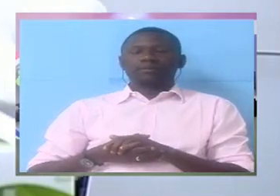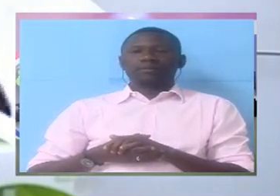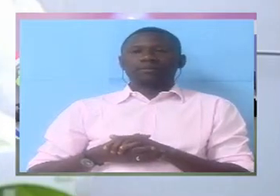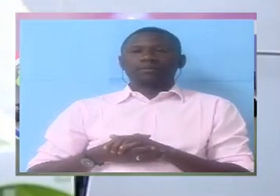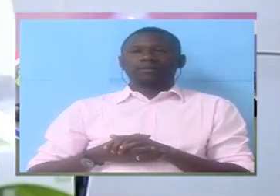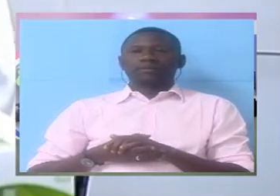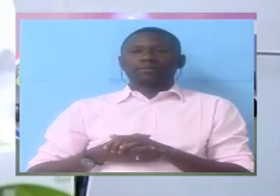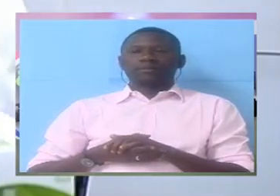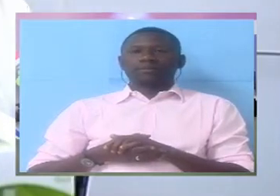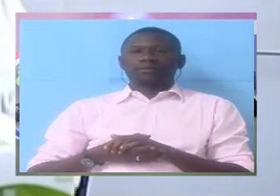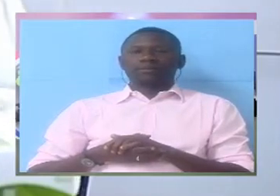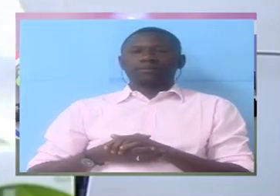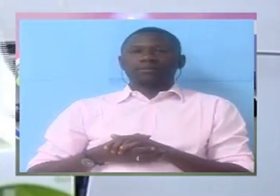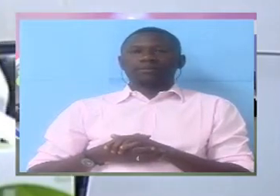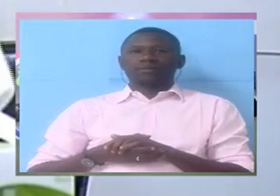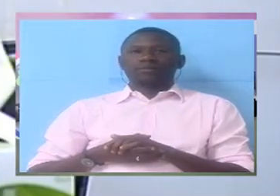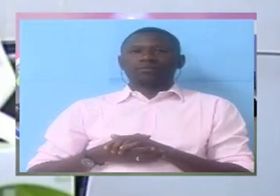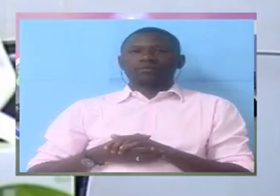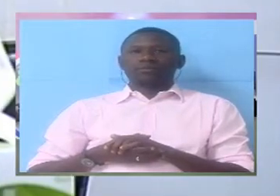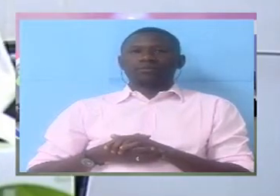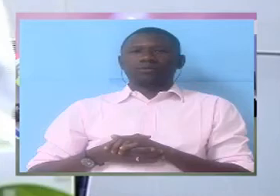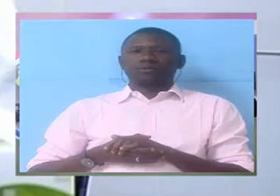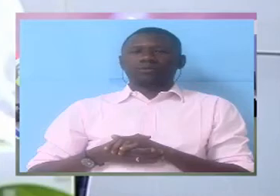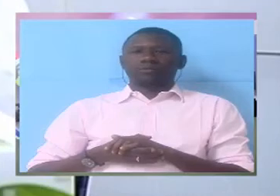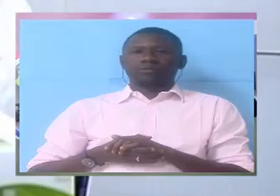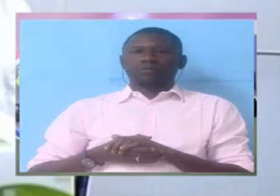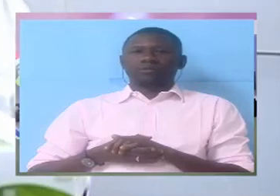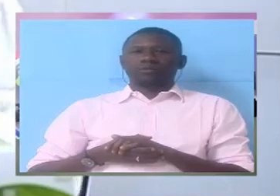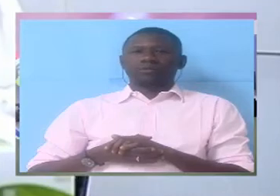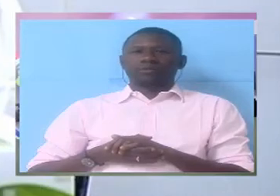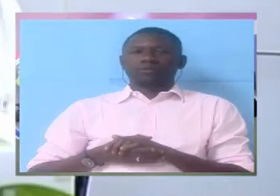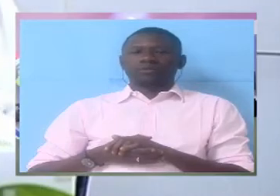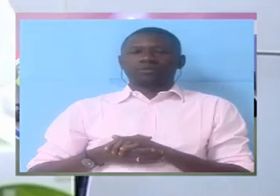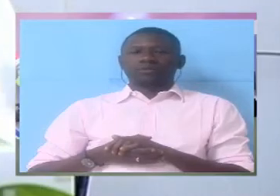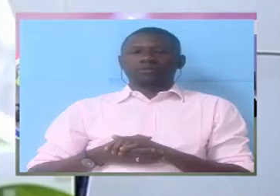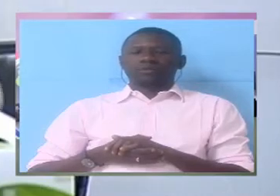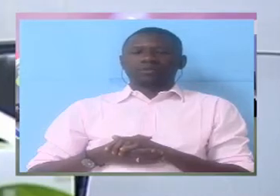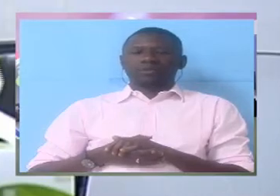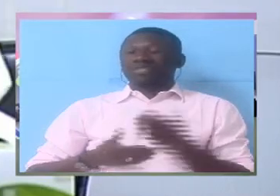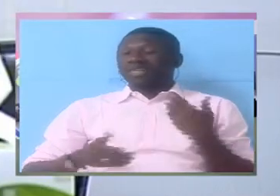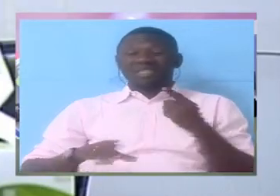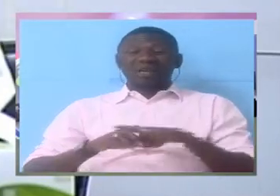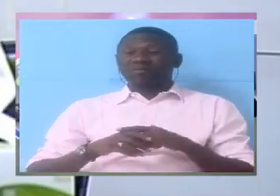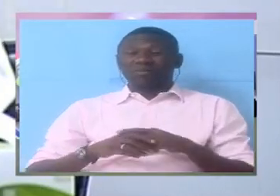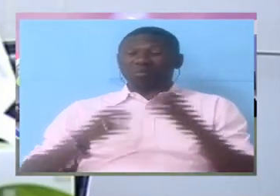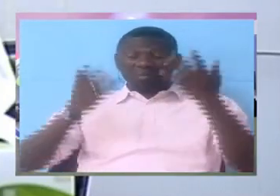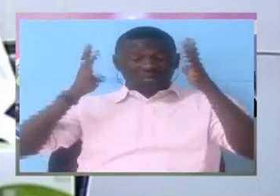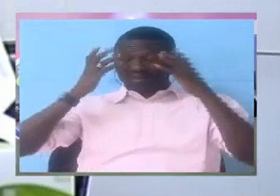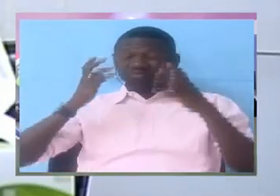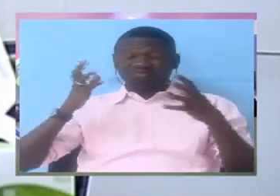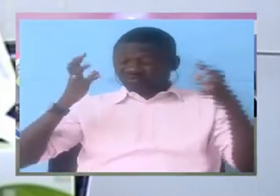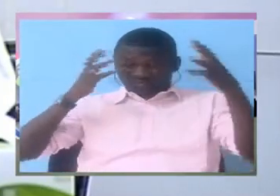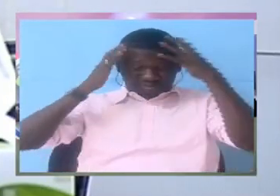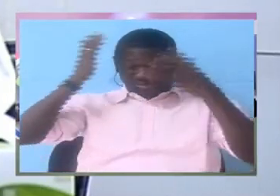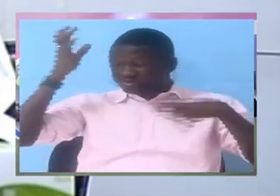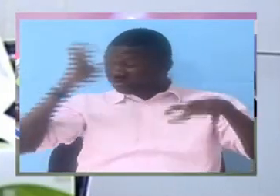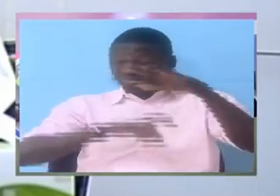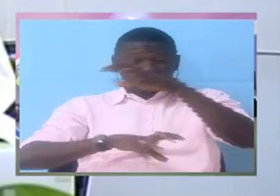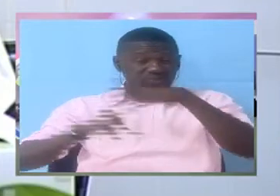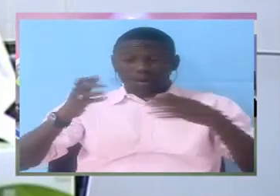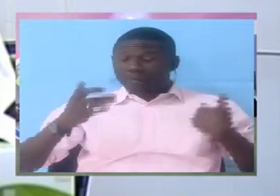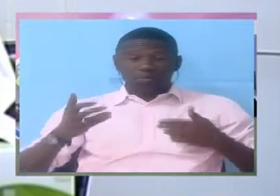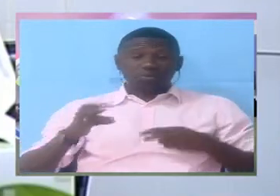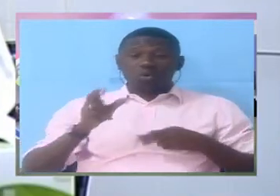the area was so, you know, people were running for their lives. Molube Borikang, Purke Niolu Kanandi